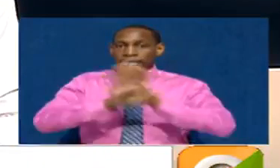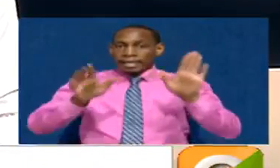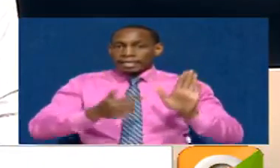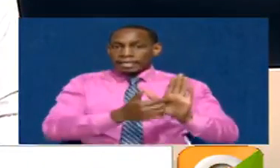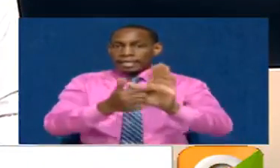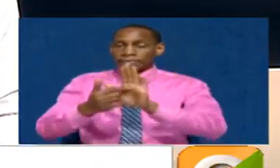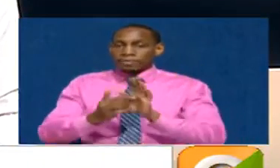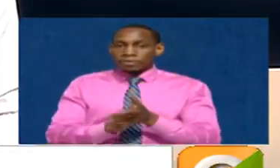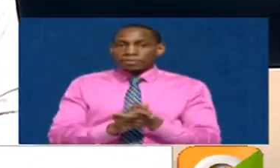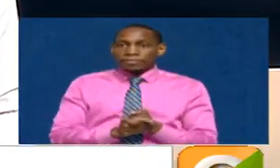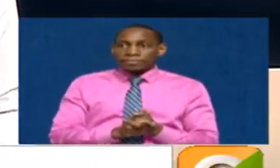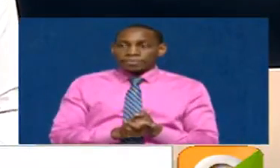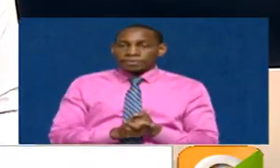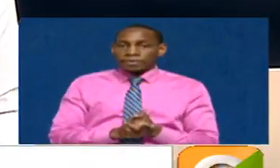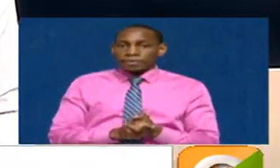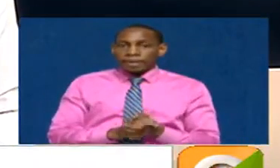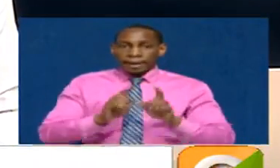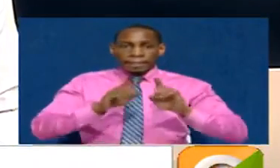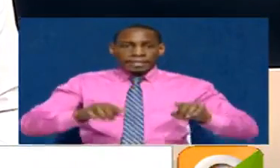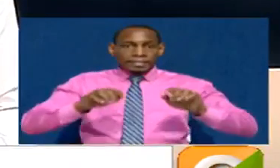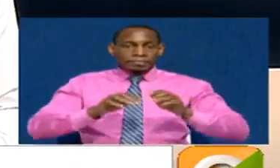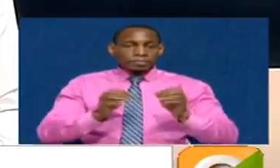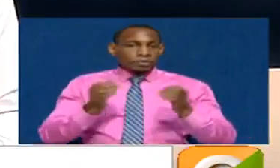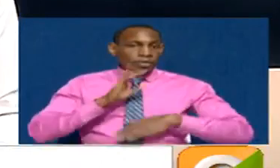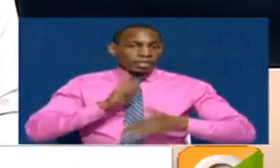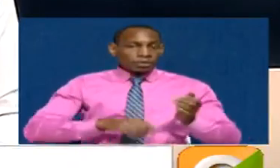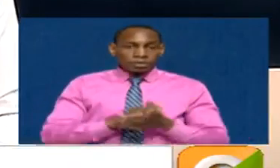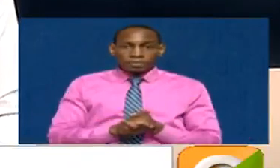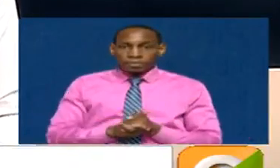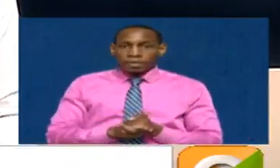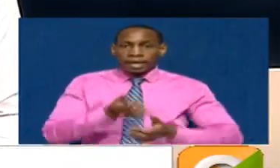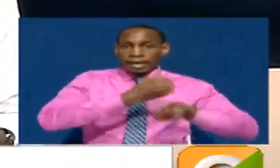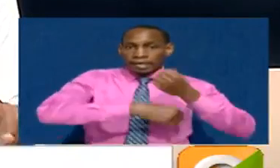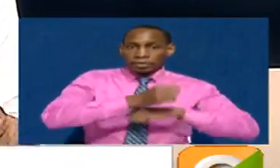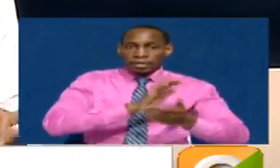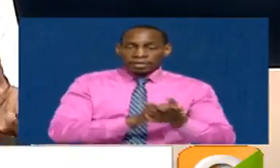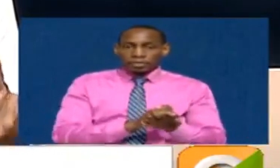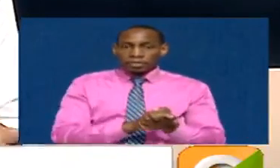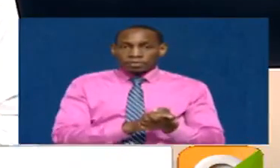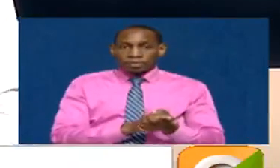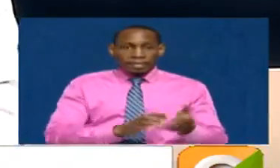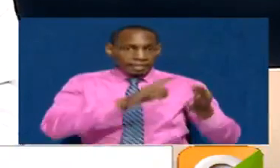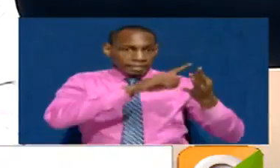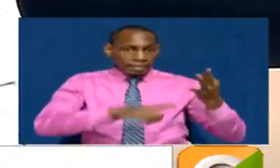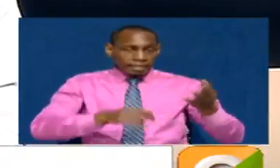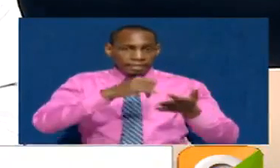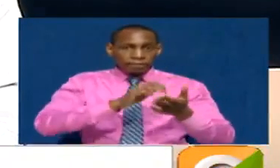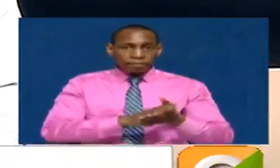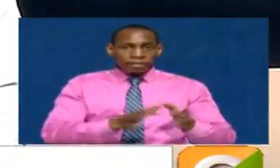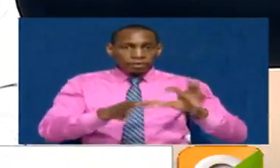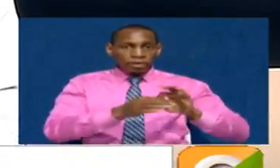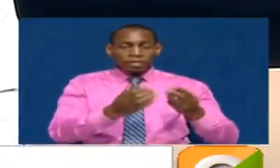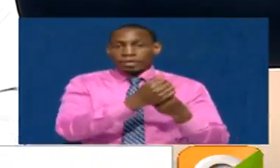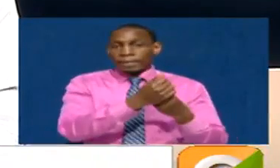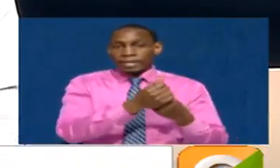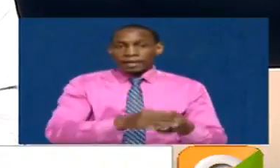won't bother rehashing it. But what is more intriguing is the action that was taken by three of the coalition